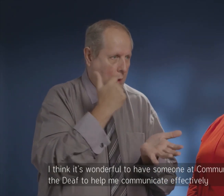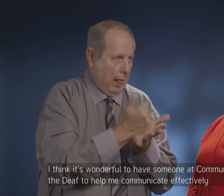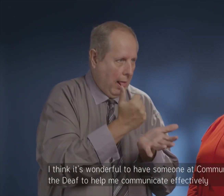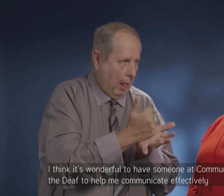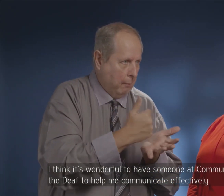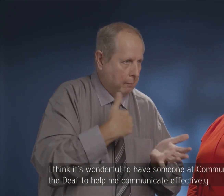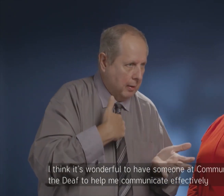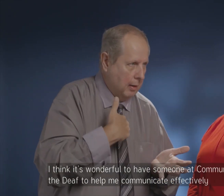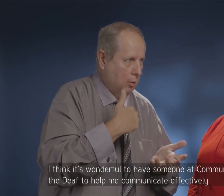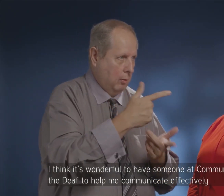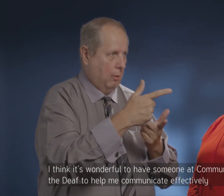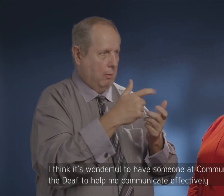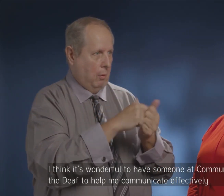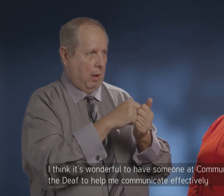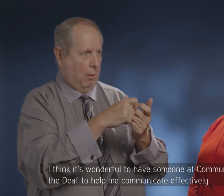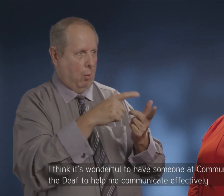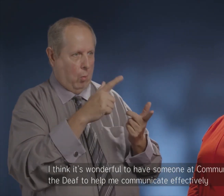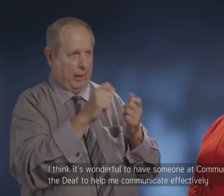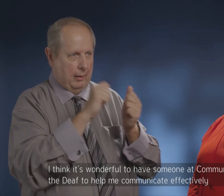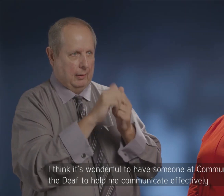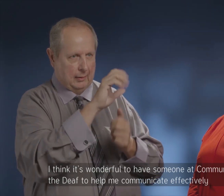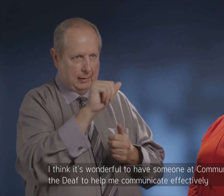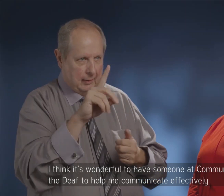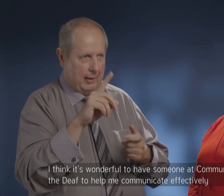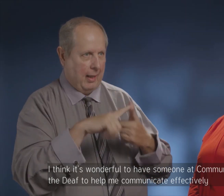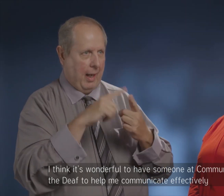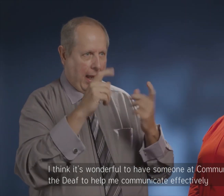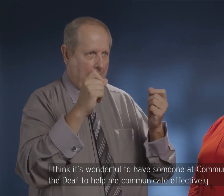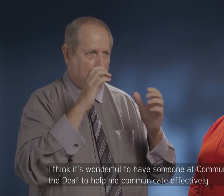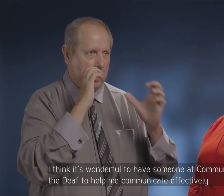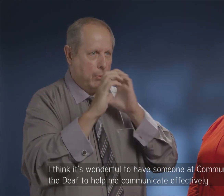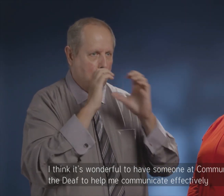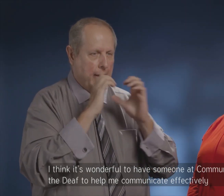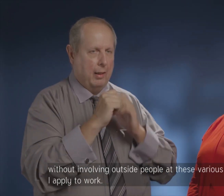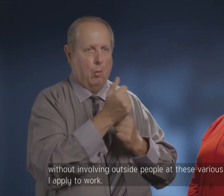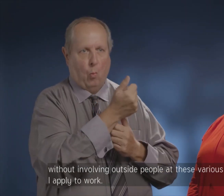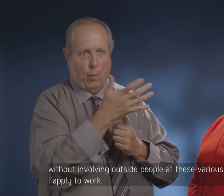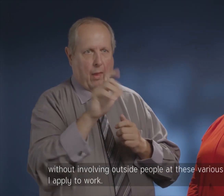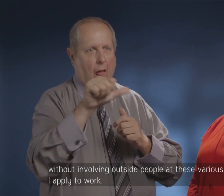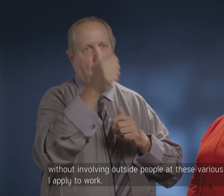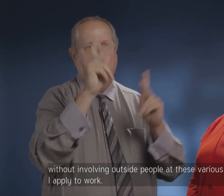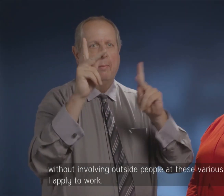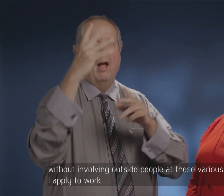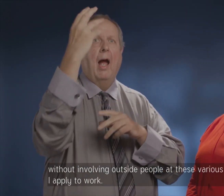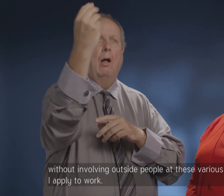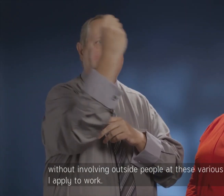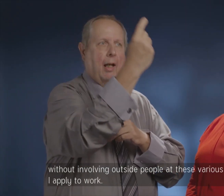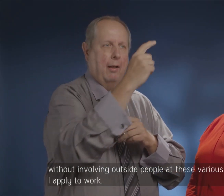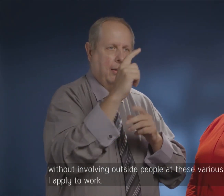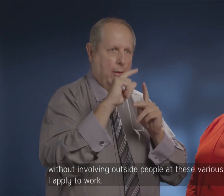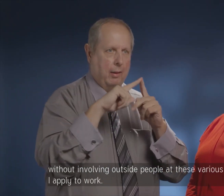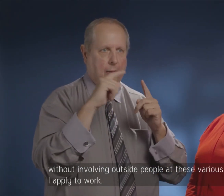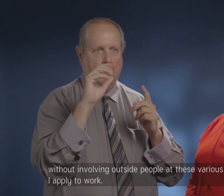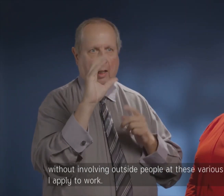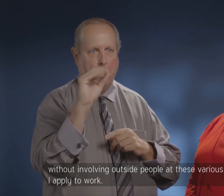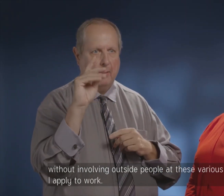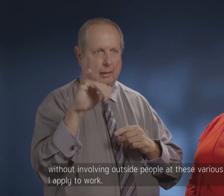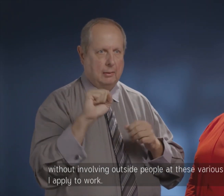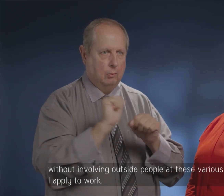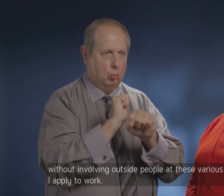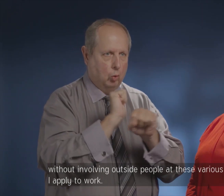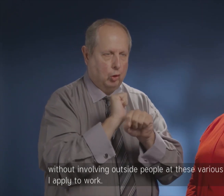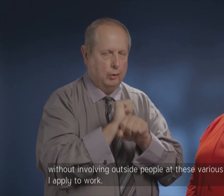someone at Community Services for the Deaf to help me communicate effectively without involving outside people at these